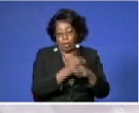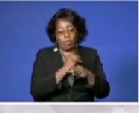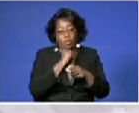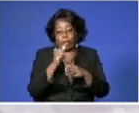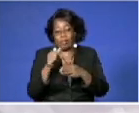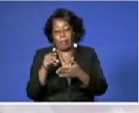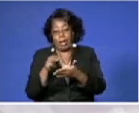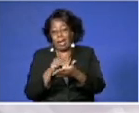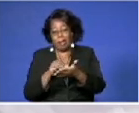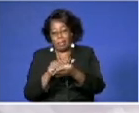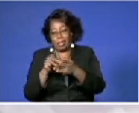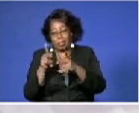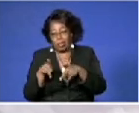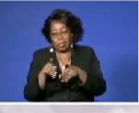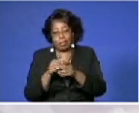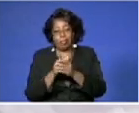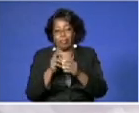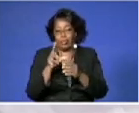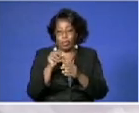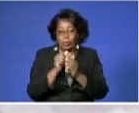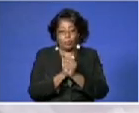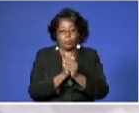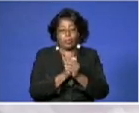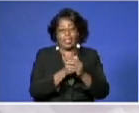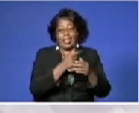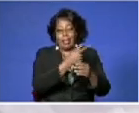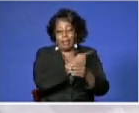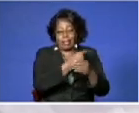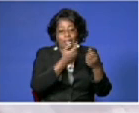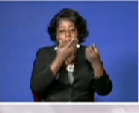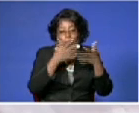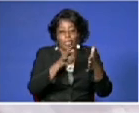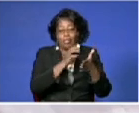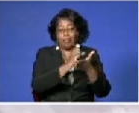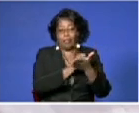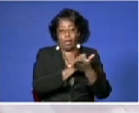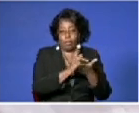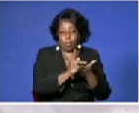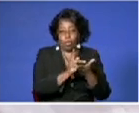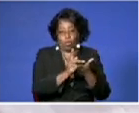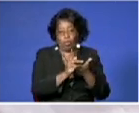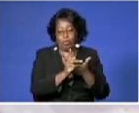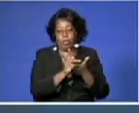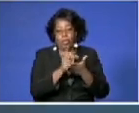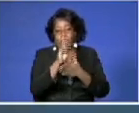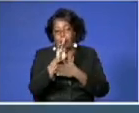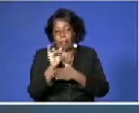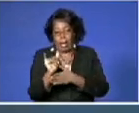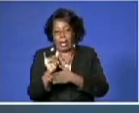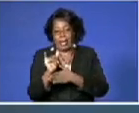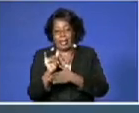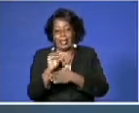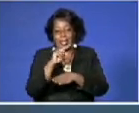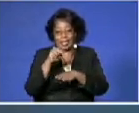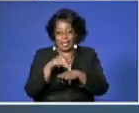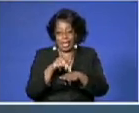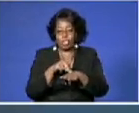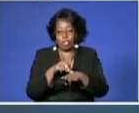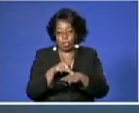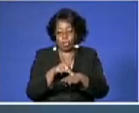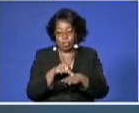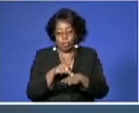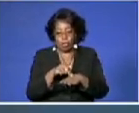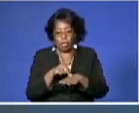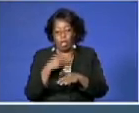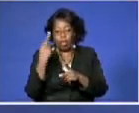middleman. The vaccine must be approved either by a national